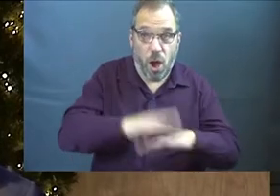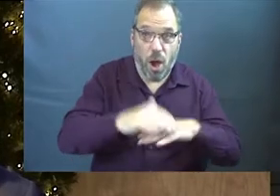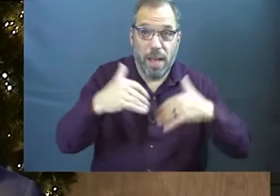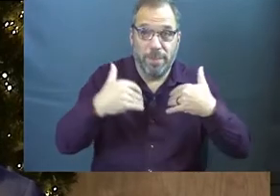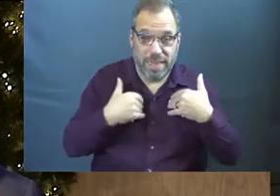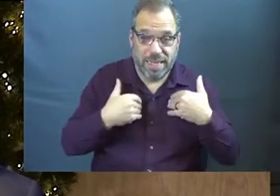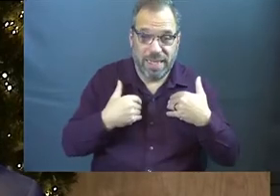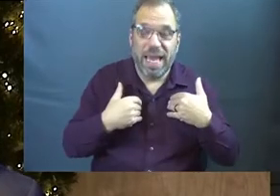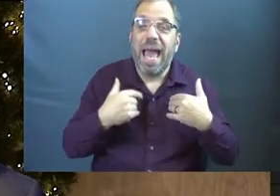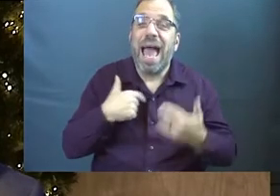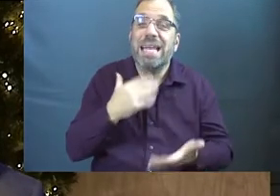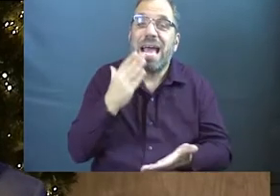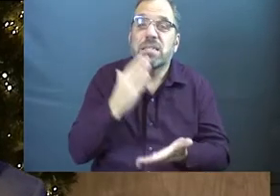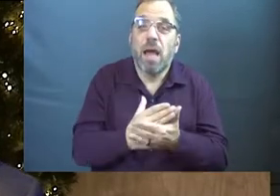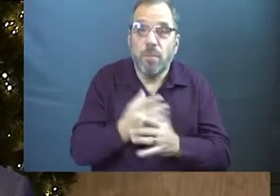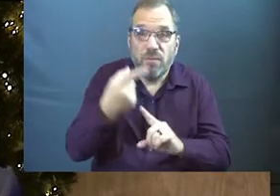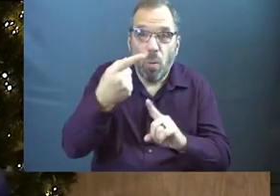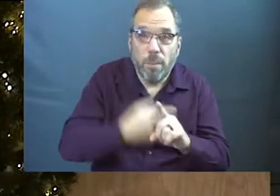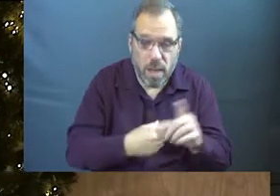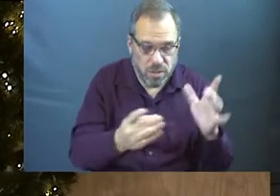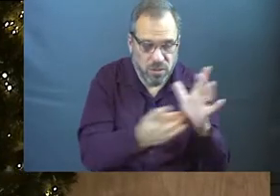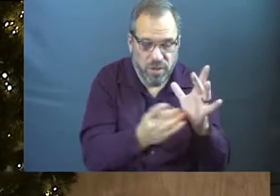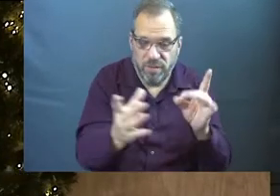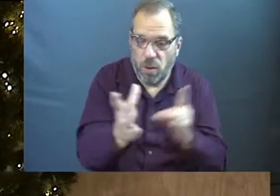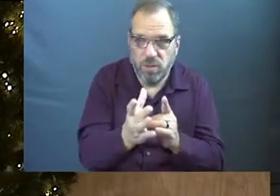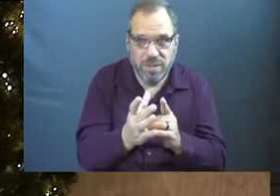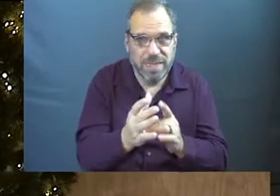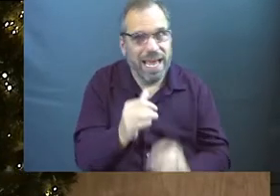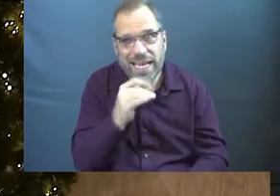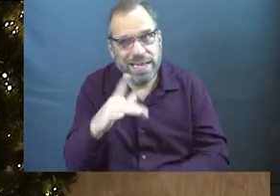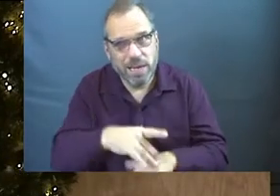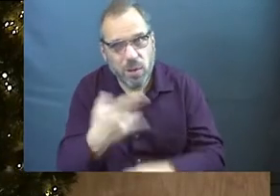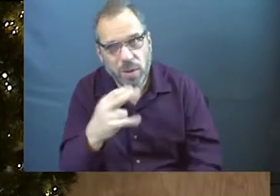had to stop doing devotions for a month, and I didn't go to hell.